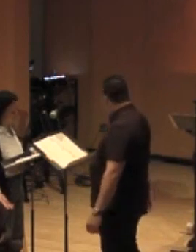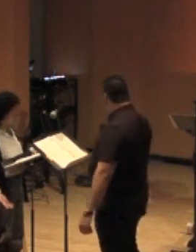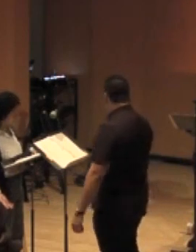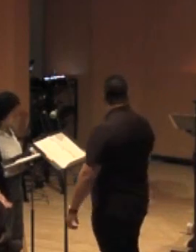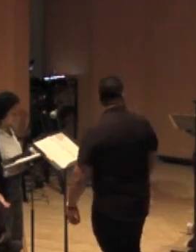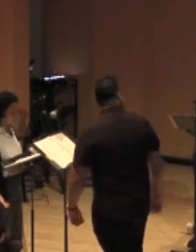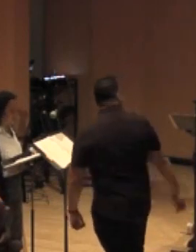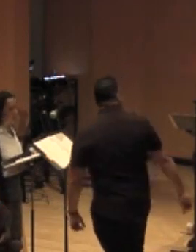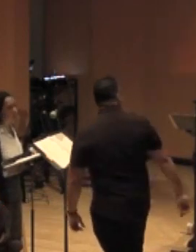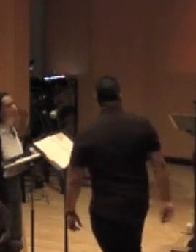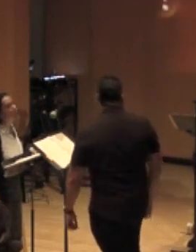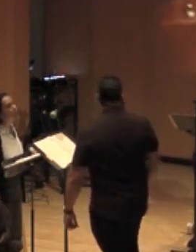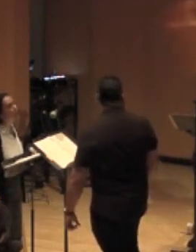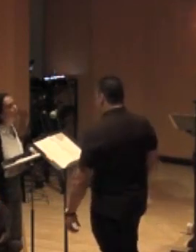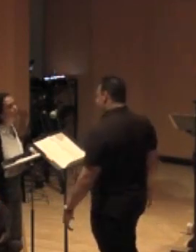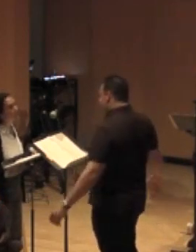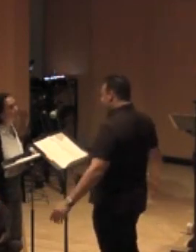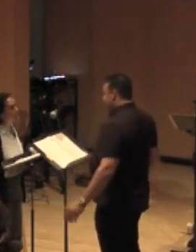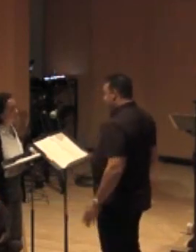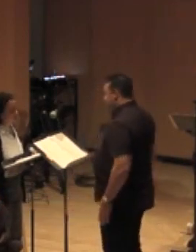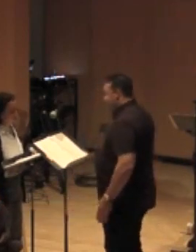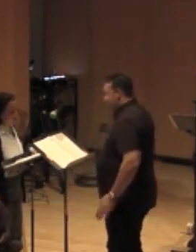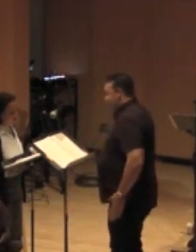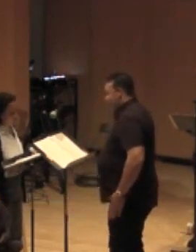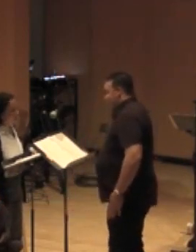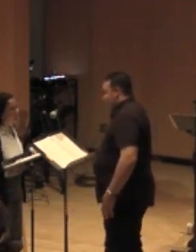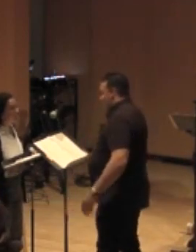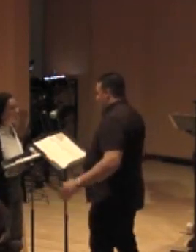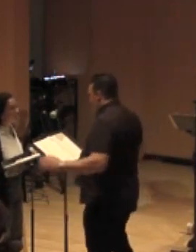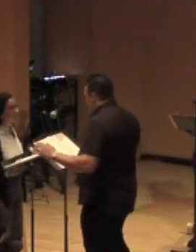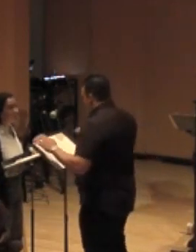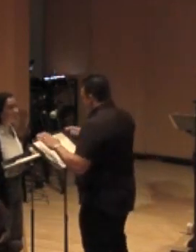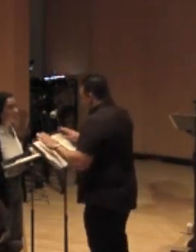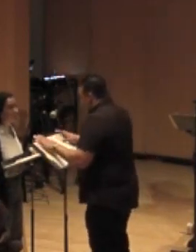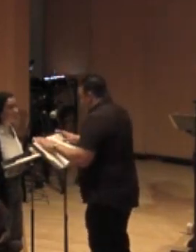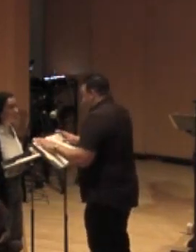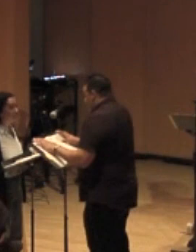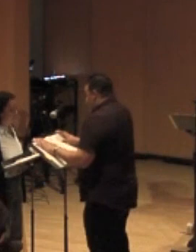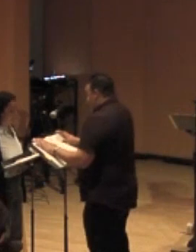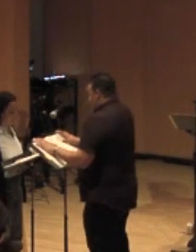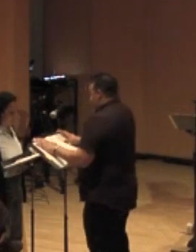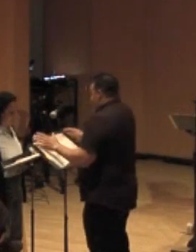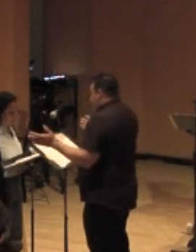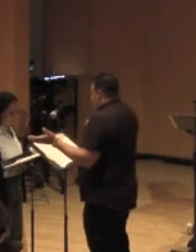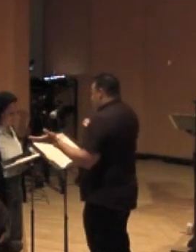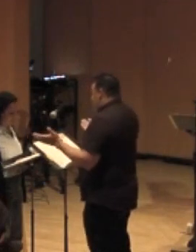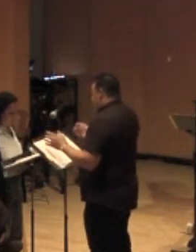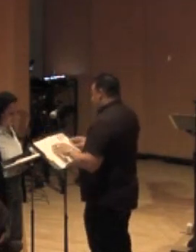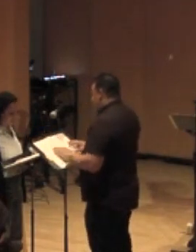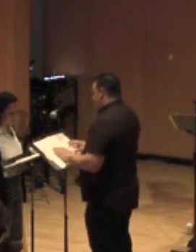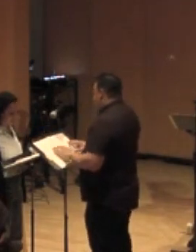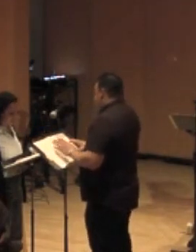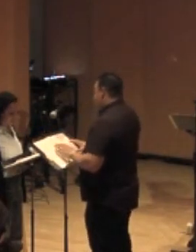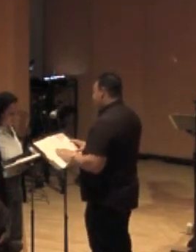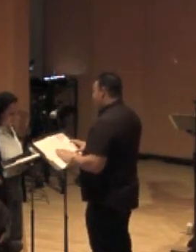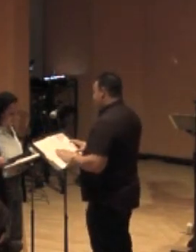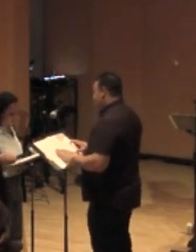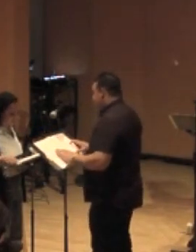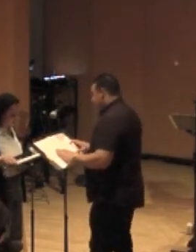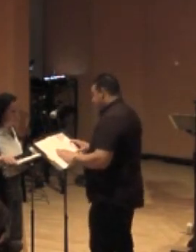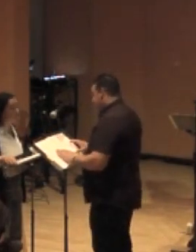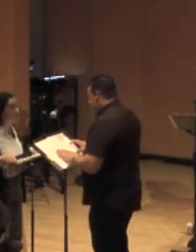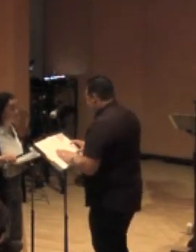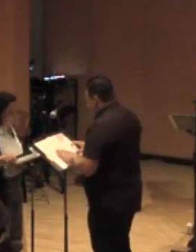yeah I don't know just say it no I know I just like it because no I I really don't